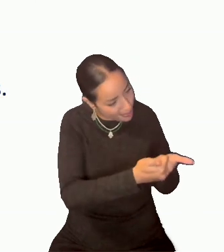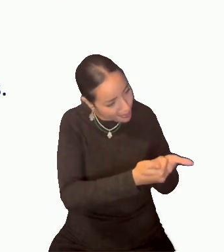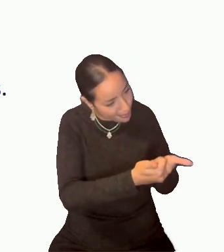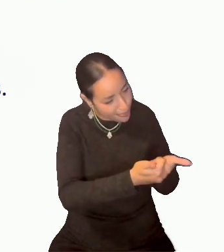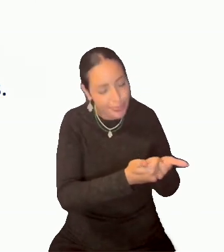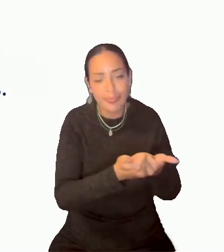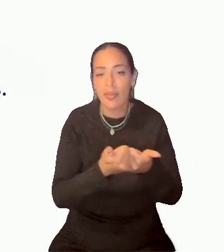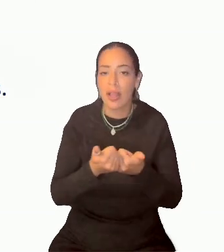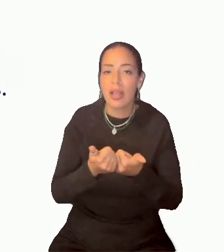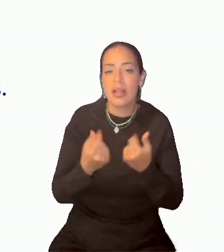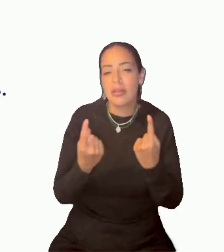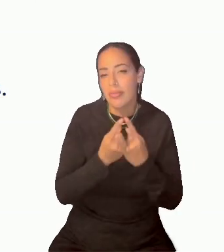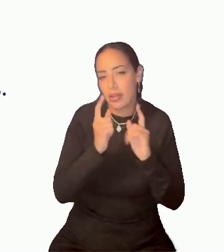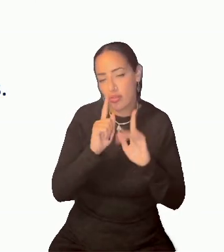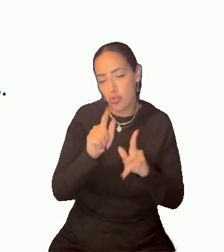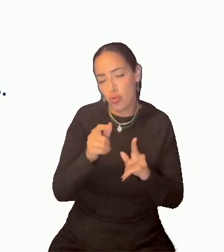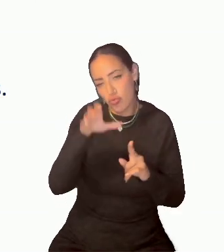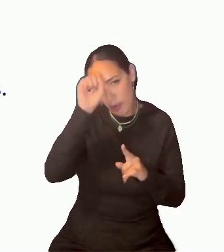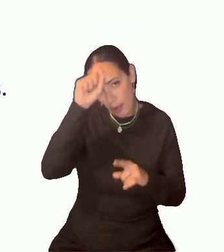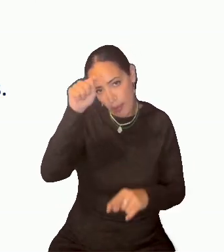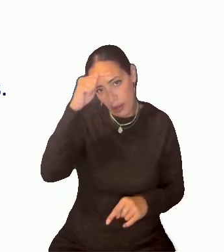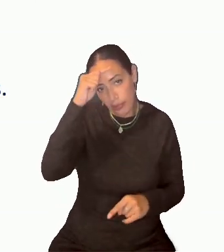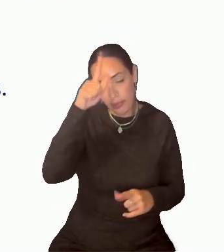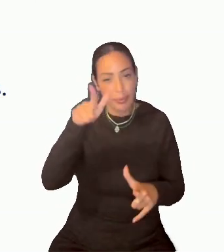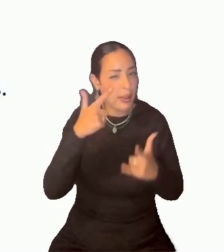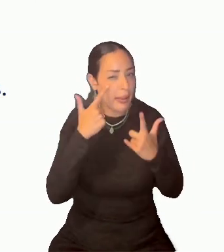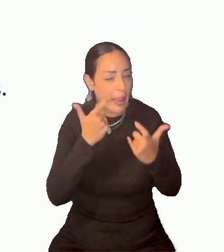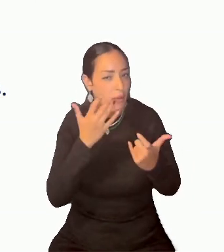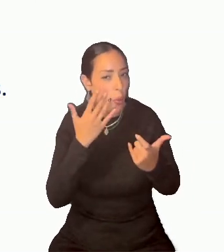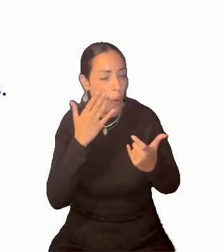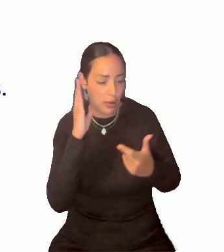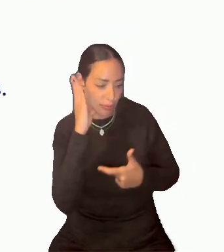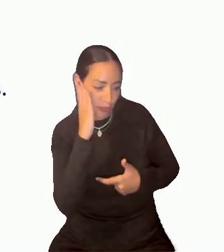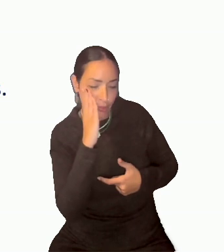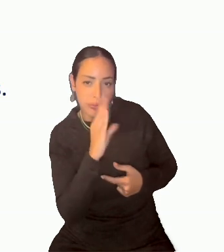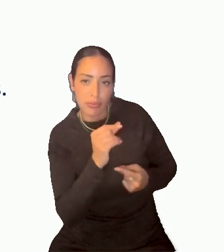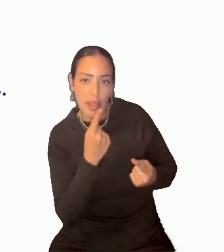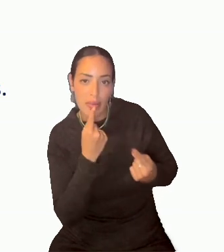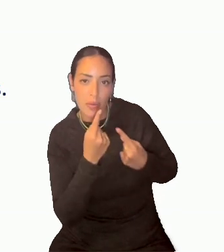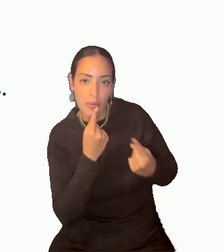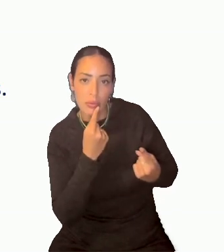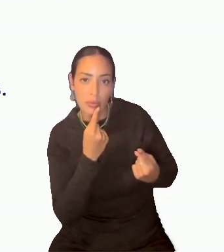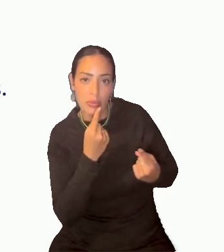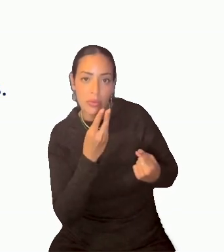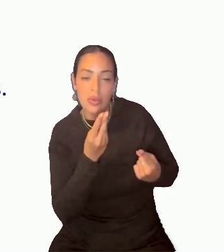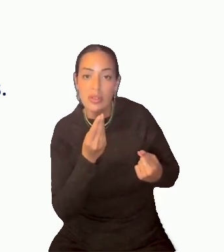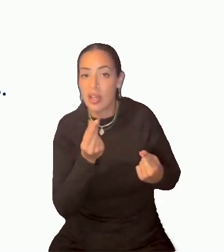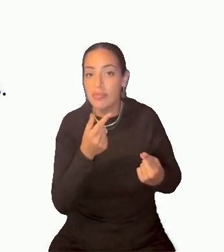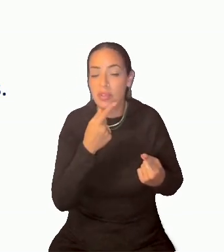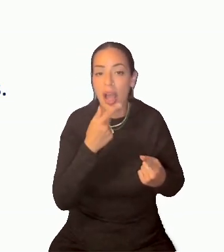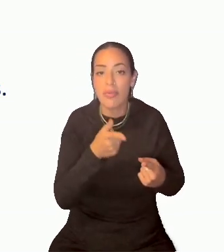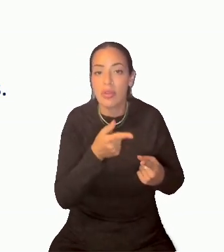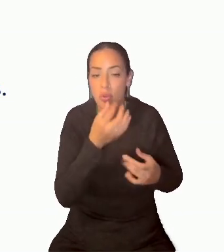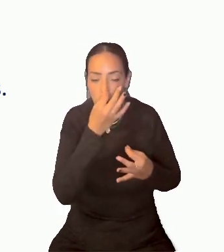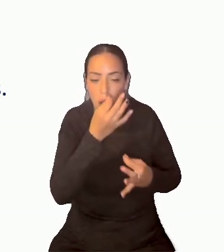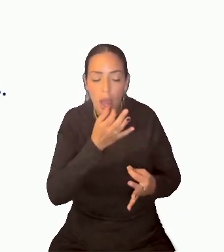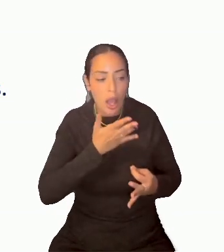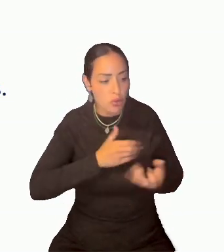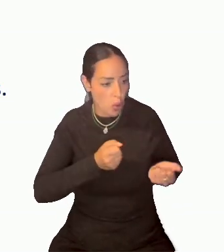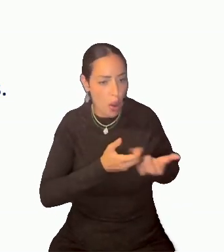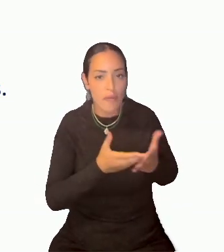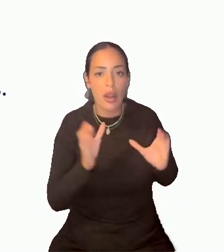A few points to remember. Be cautious when giving information. It can often be very tempting to say something to offer comfort, but